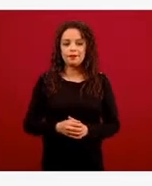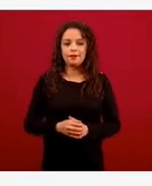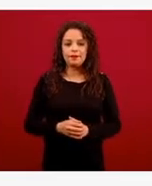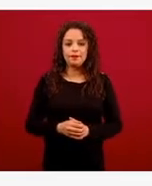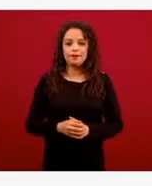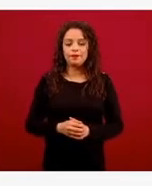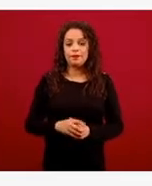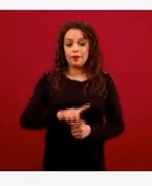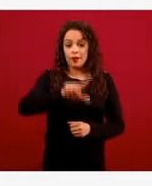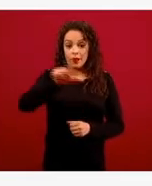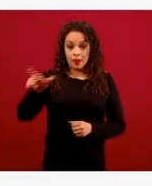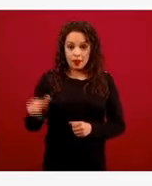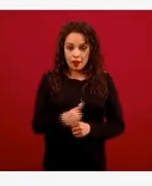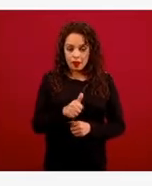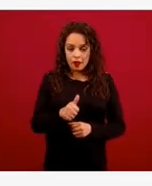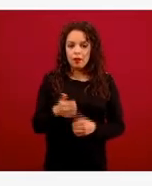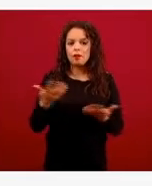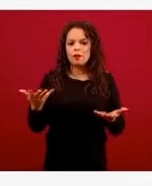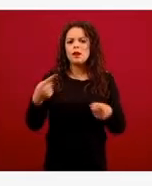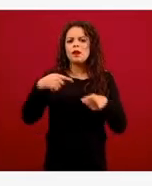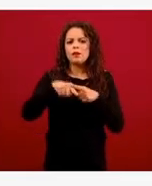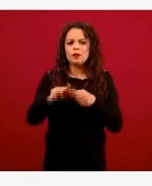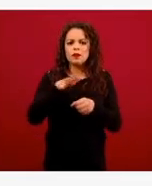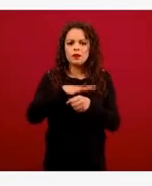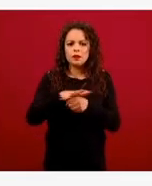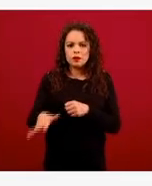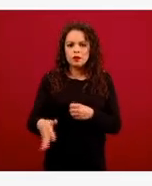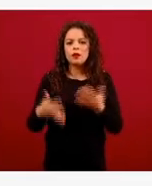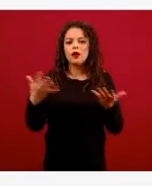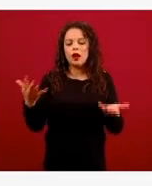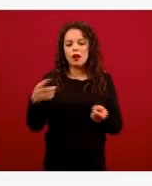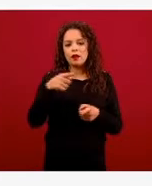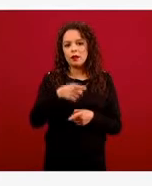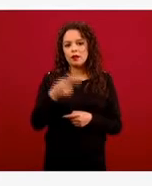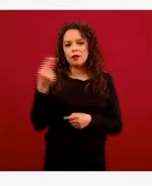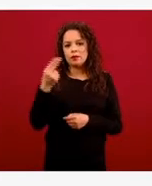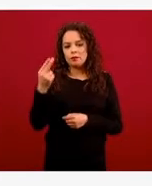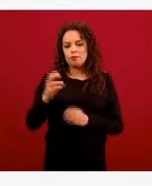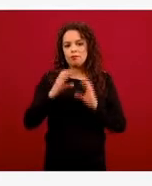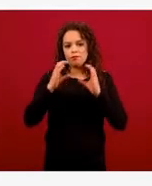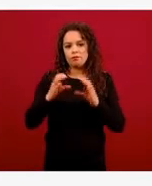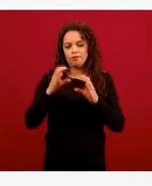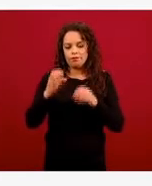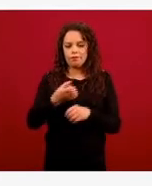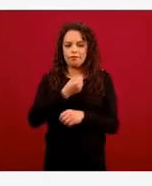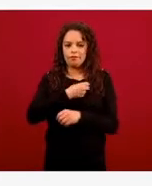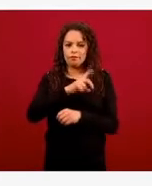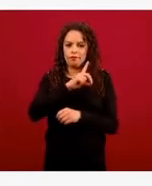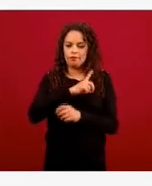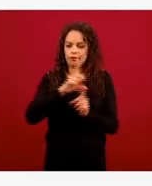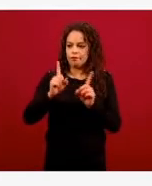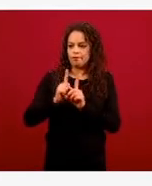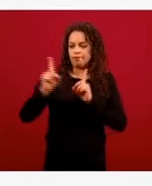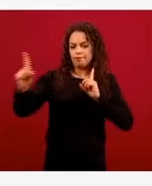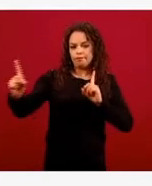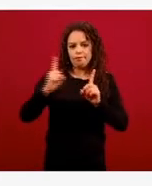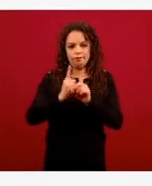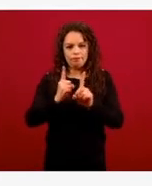When we introduced Susana safe distance, we continued talking about those same